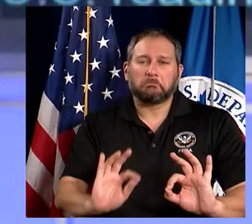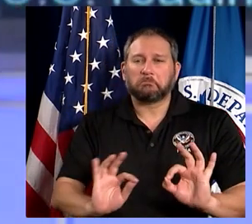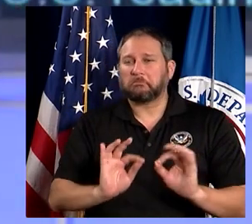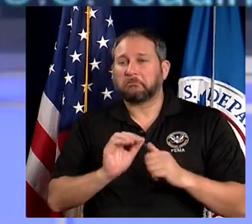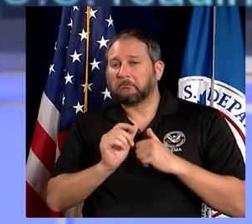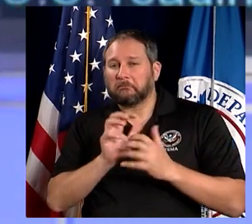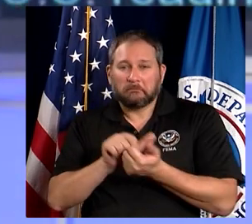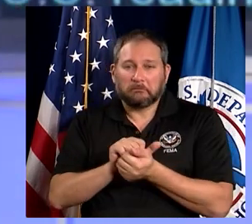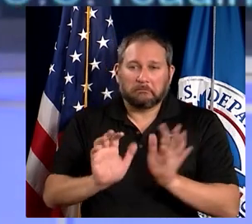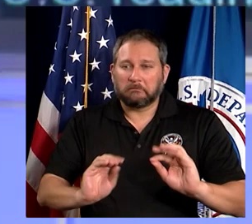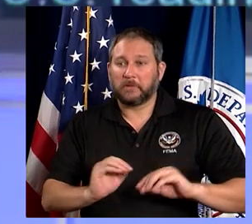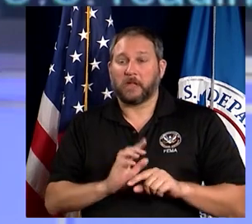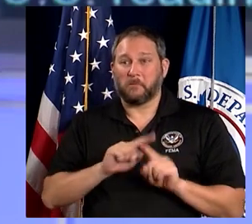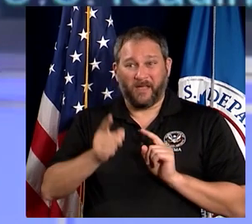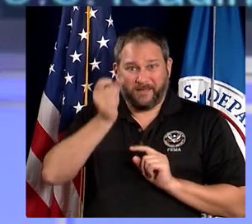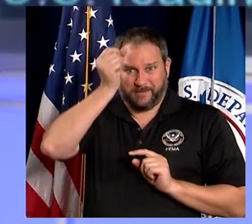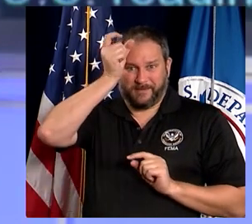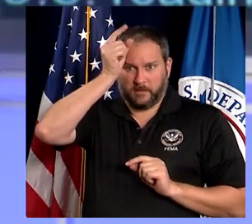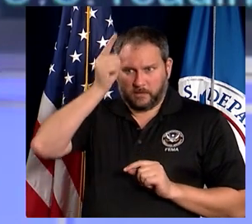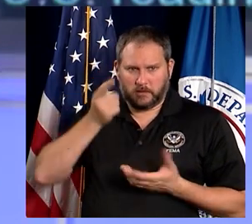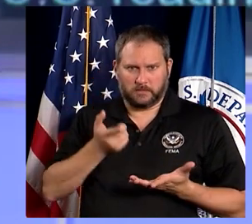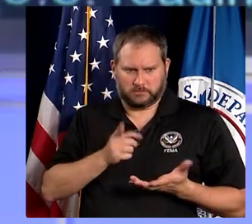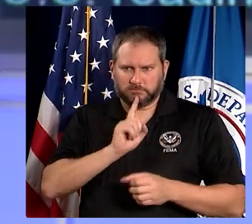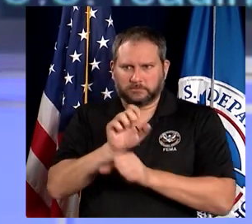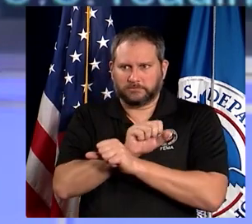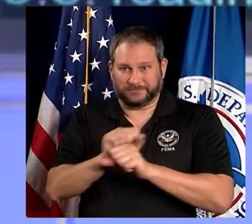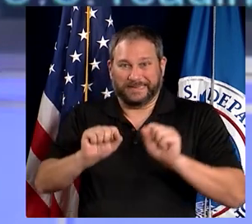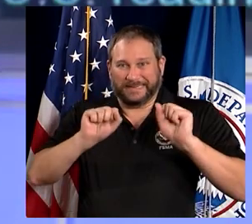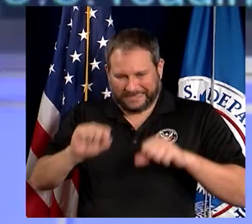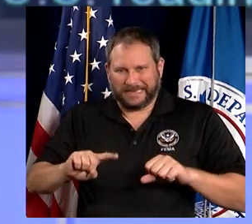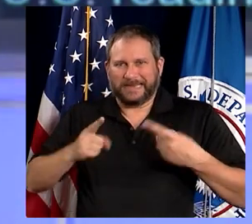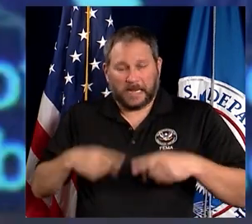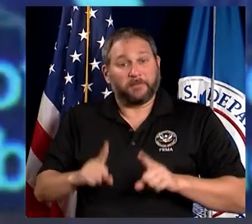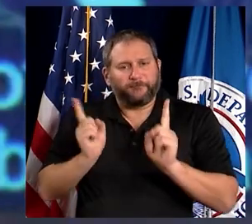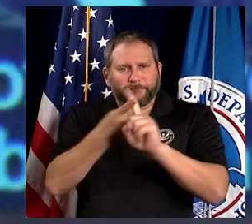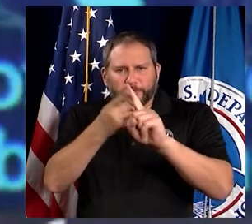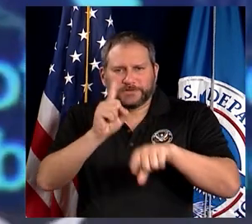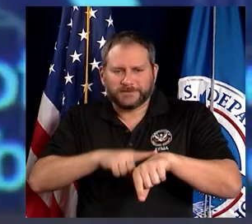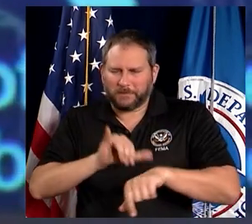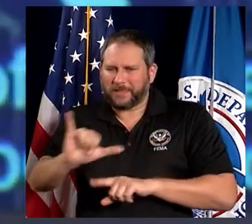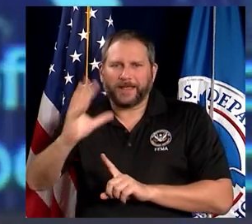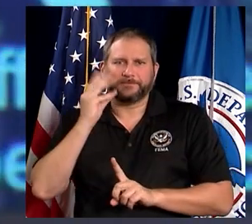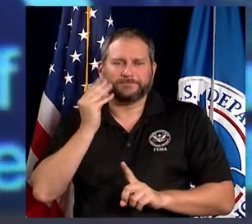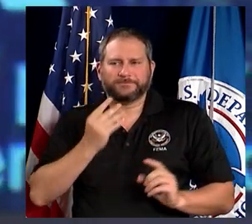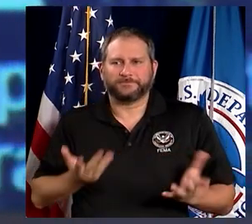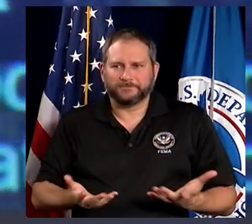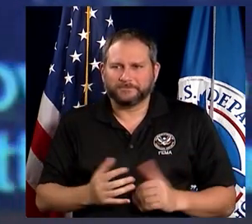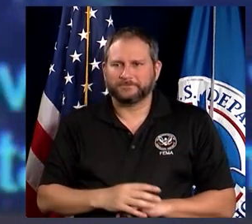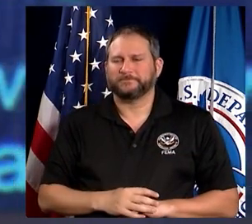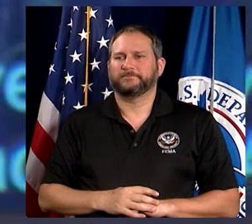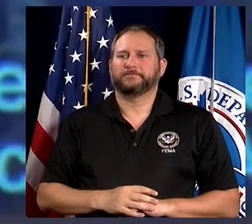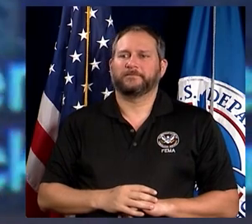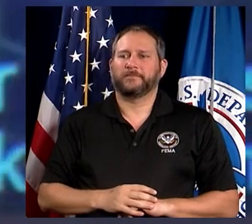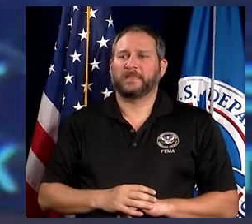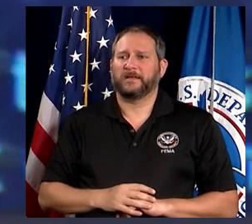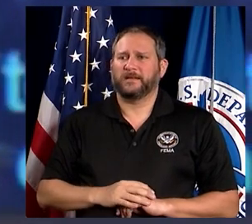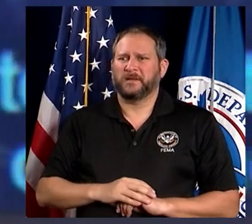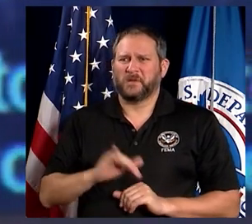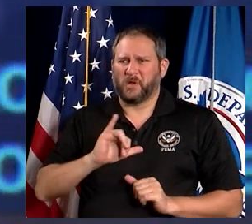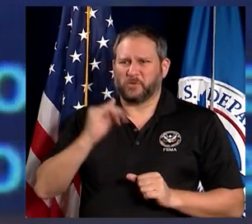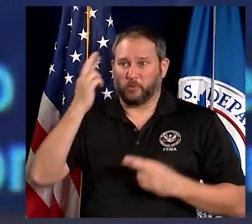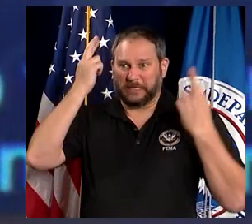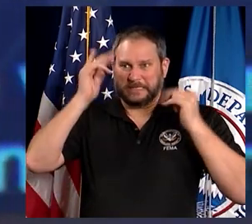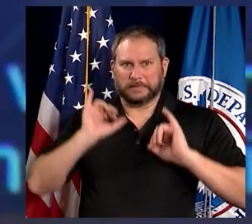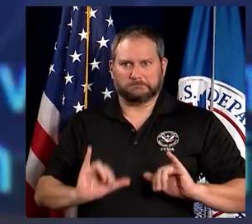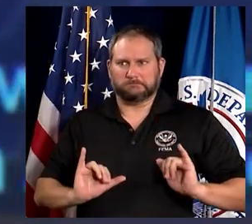so far as we know, this was the first attack of its kind in the United States. And it also made people realize that many of our